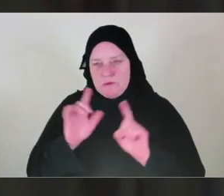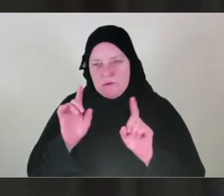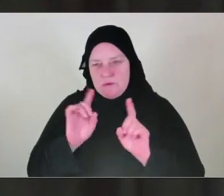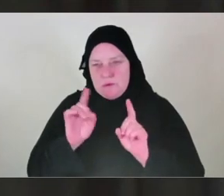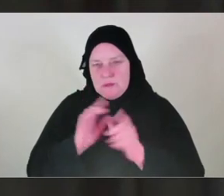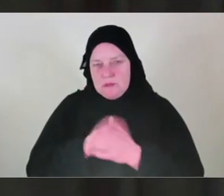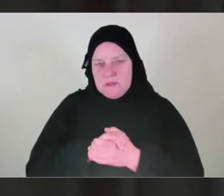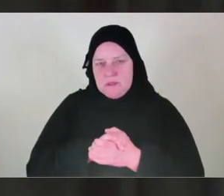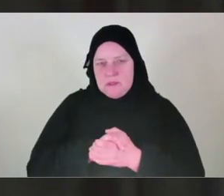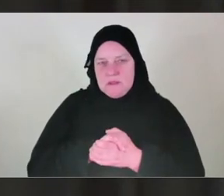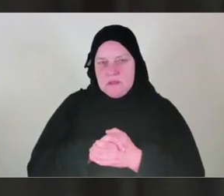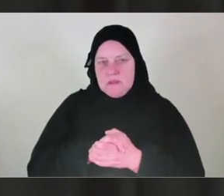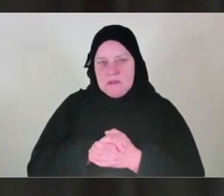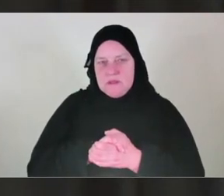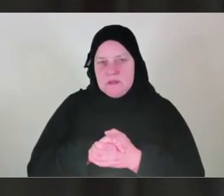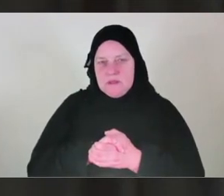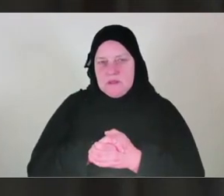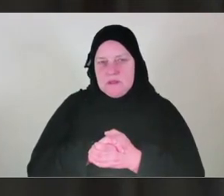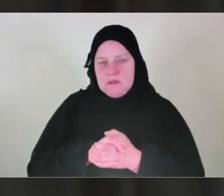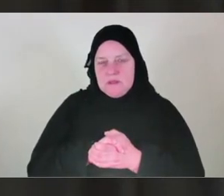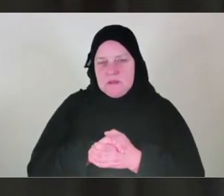world will topple.